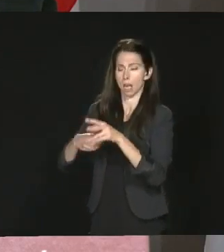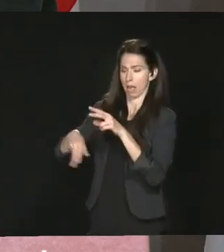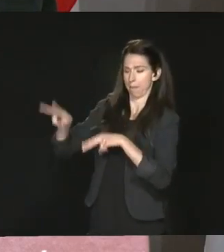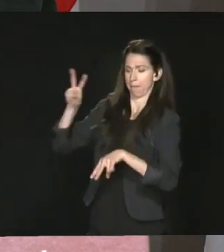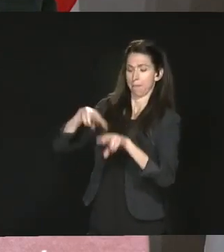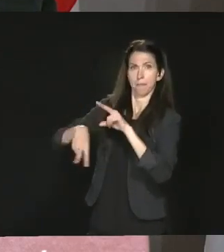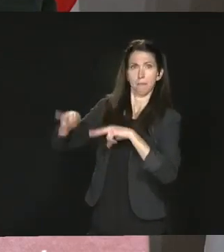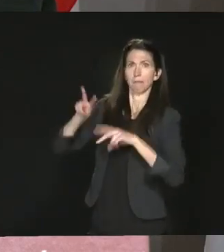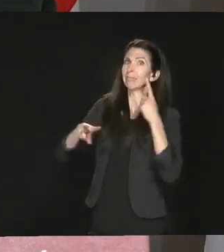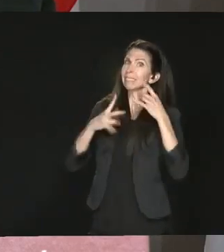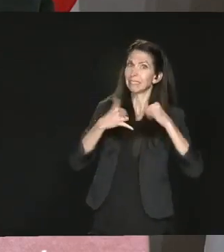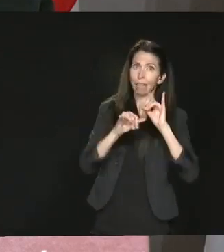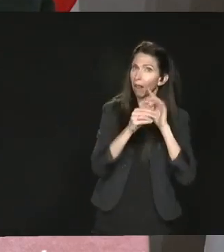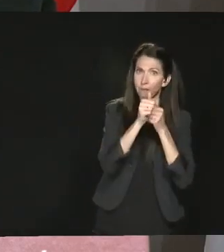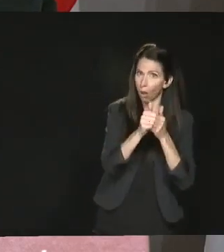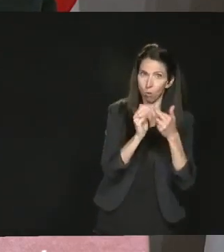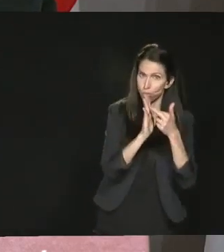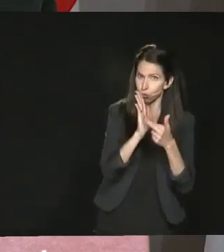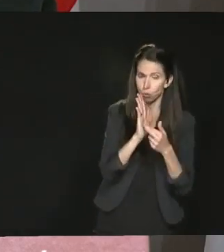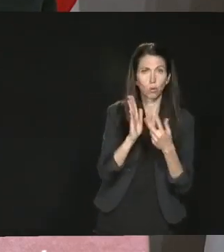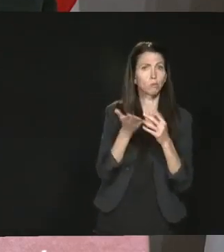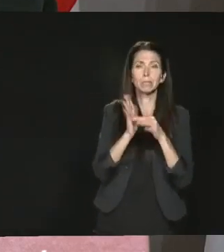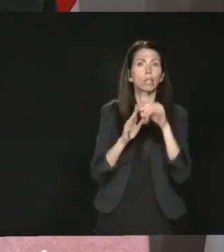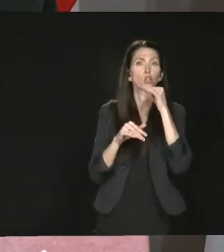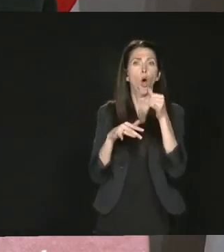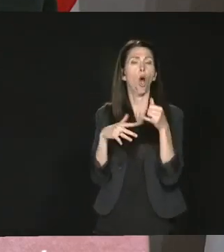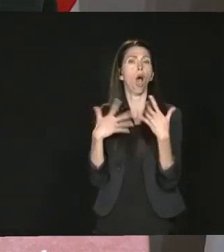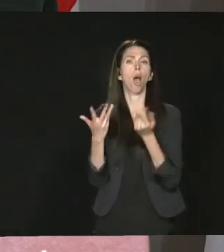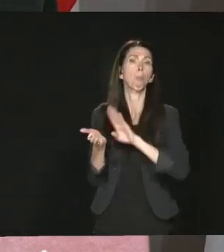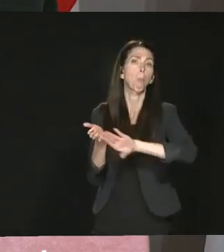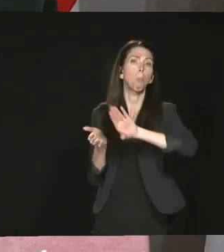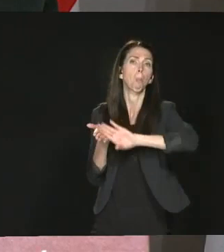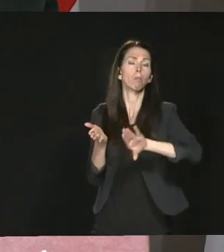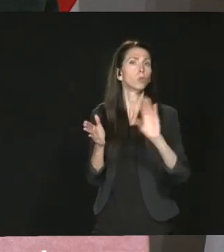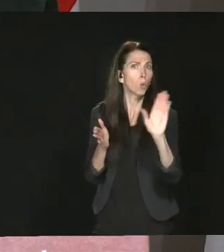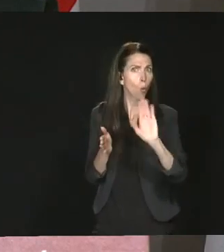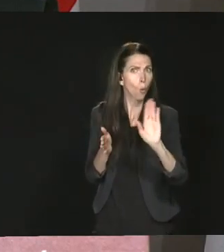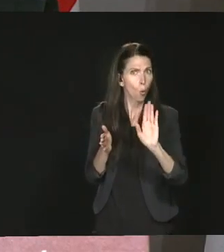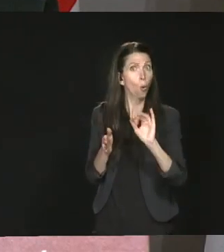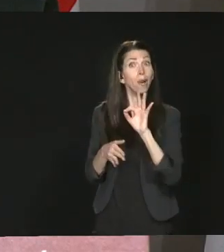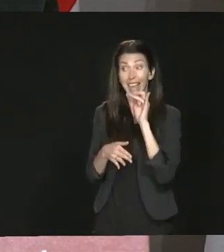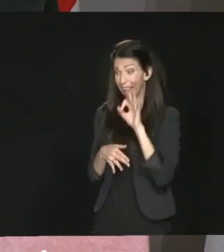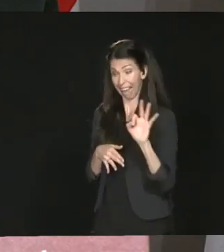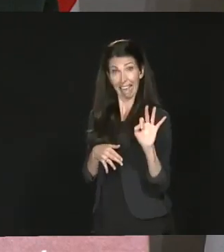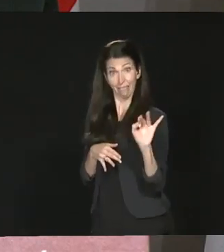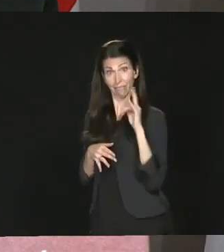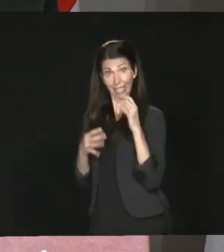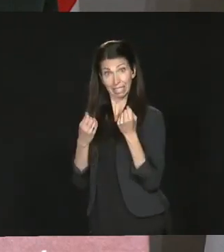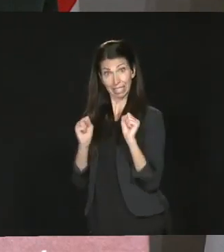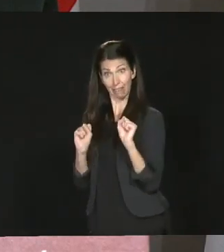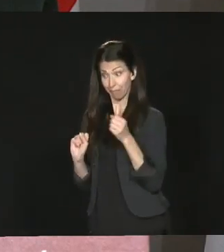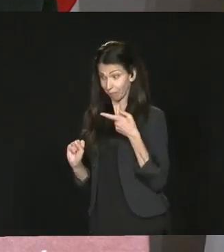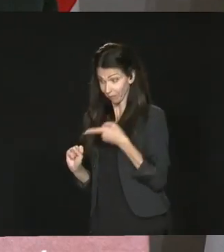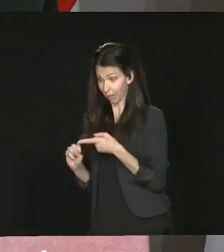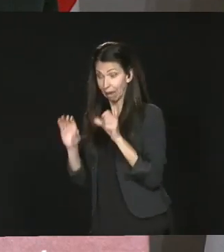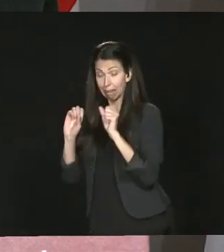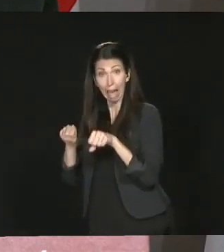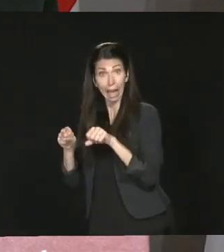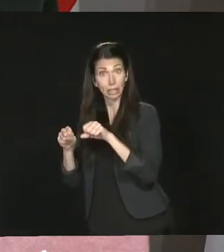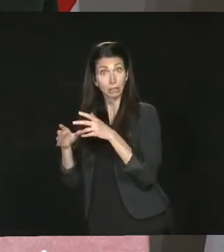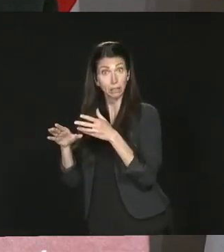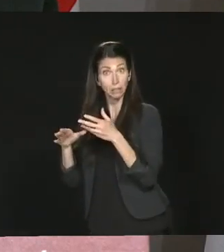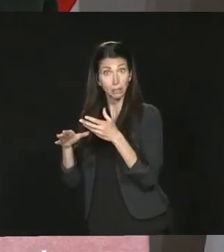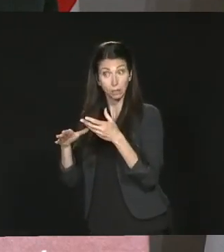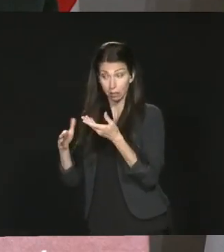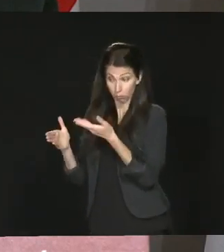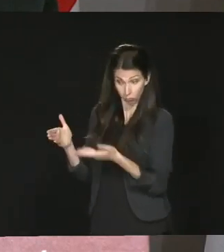people for whom it is unsafe to release, but they have been working expeditiously to ensure that for those who are eligible, that